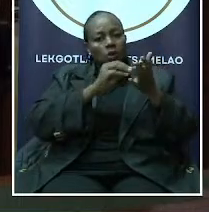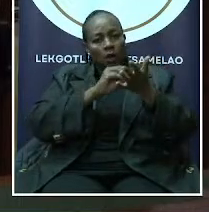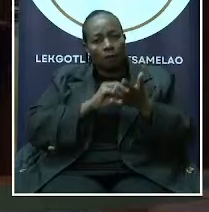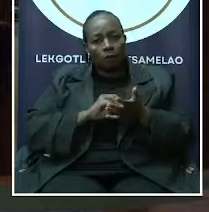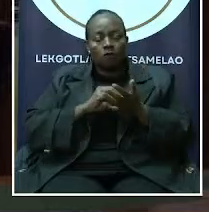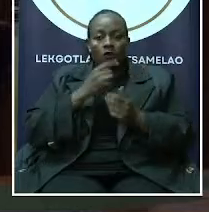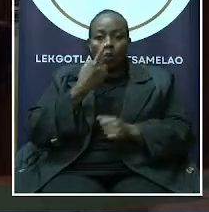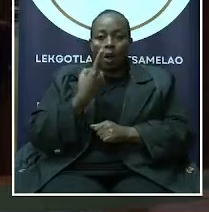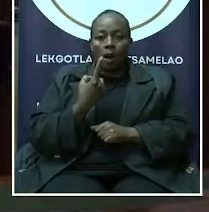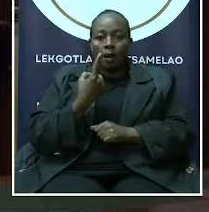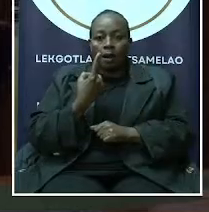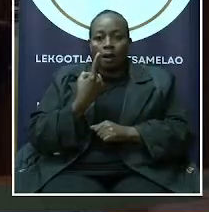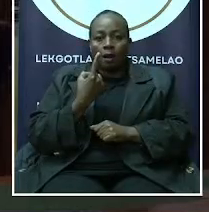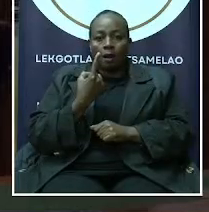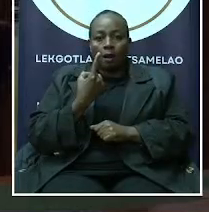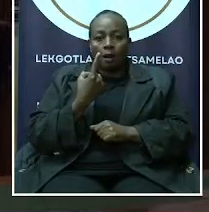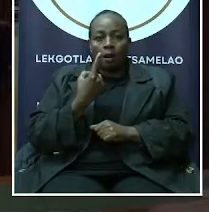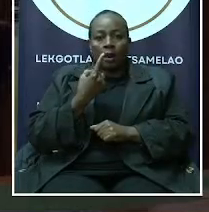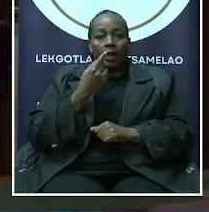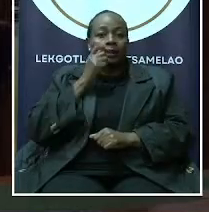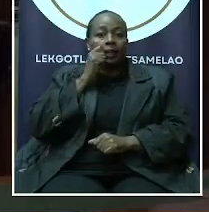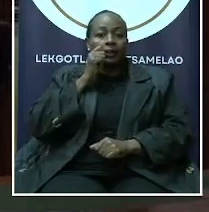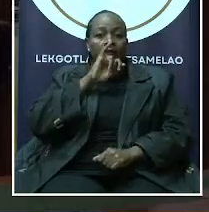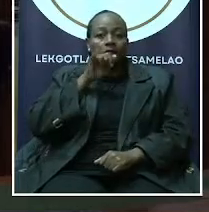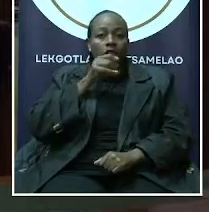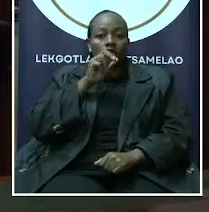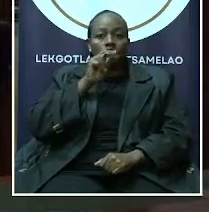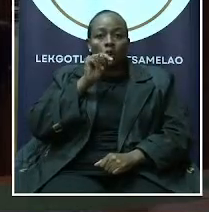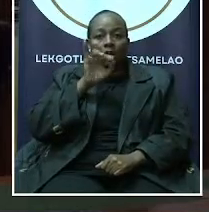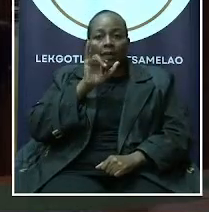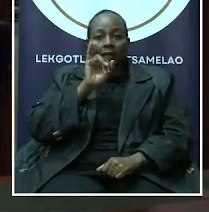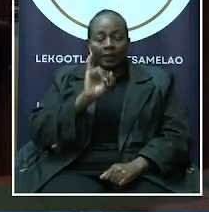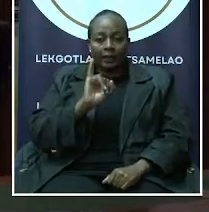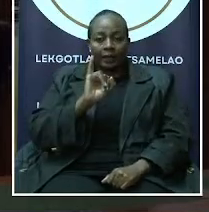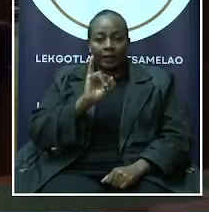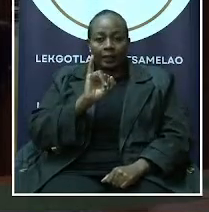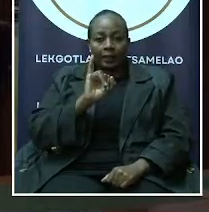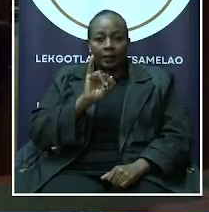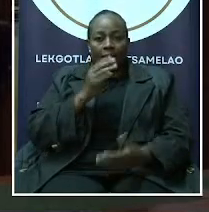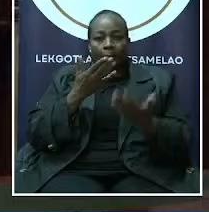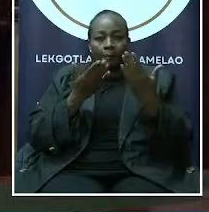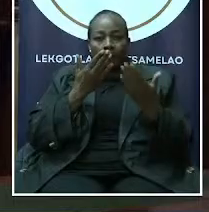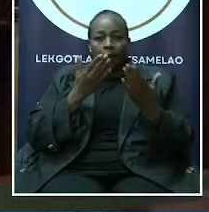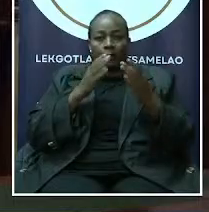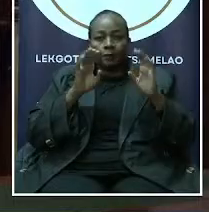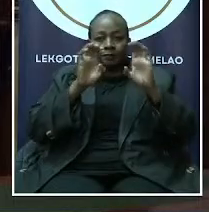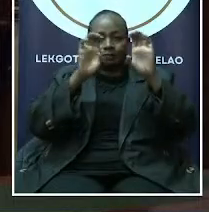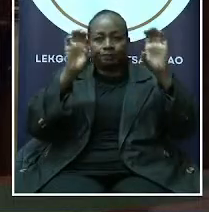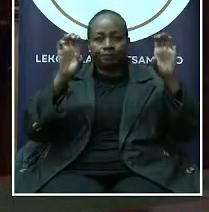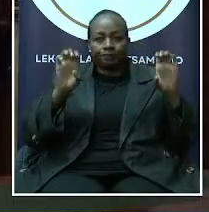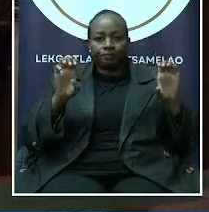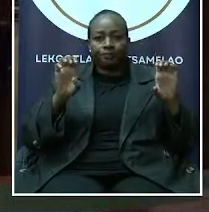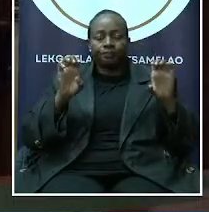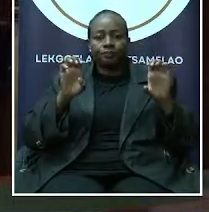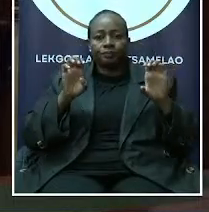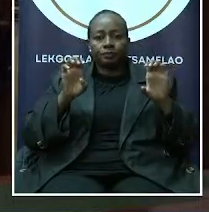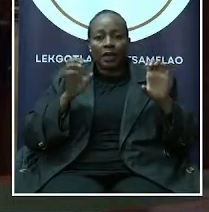and Ndadejongi, you can come, and I suppose ceremonially